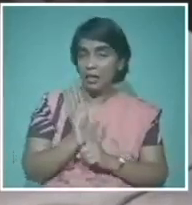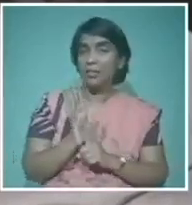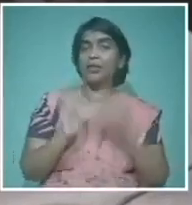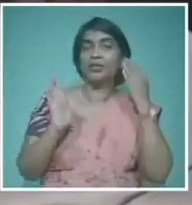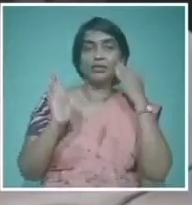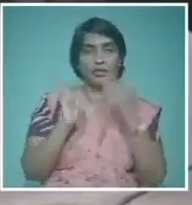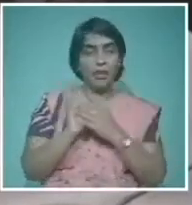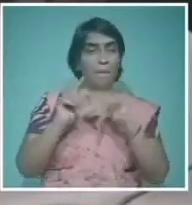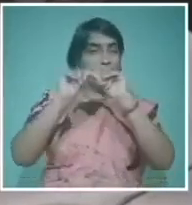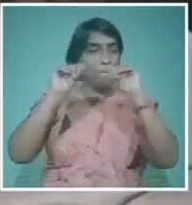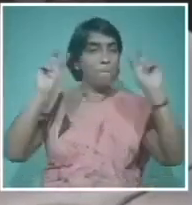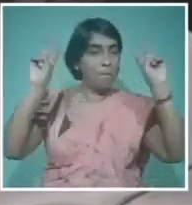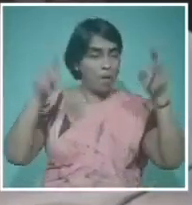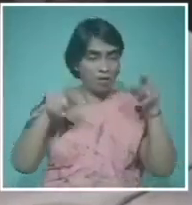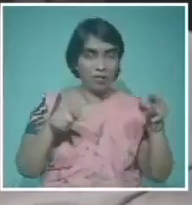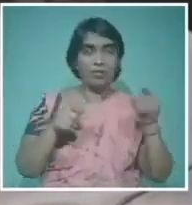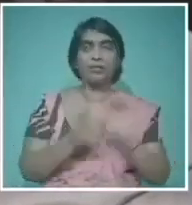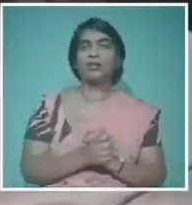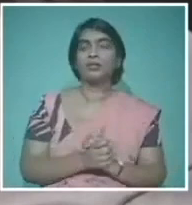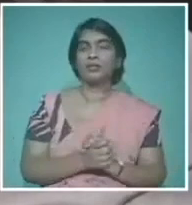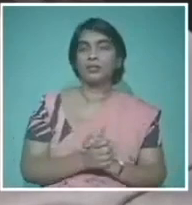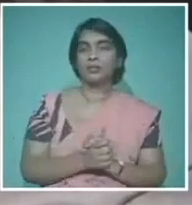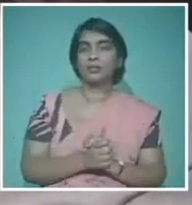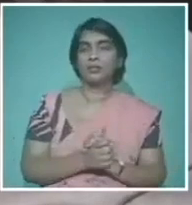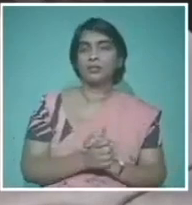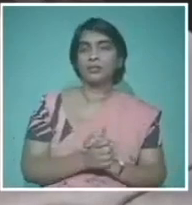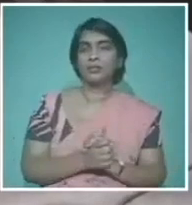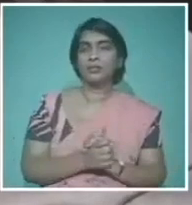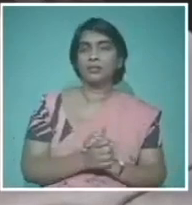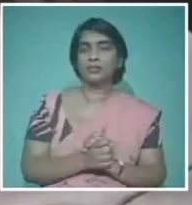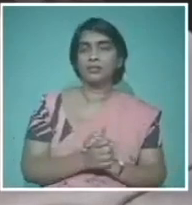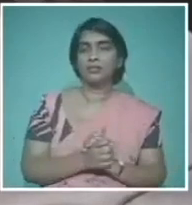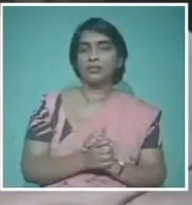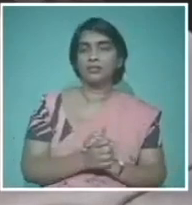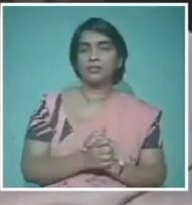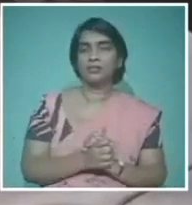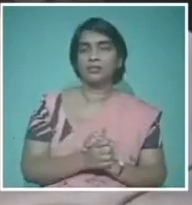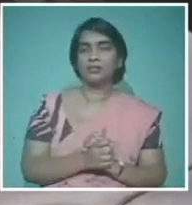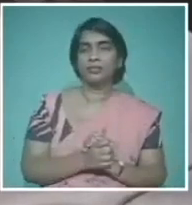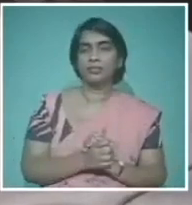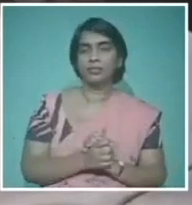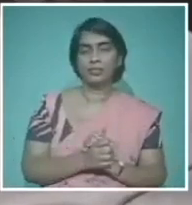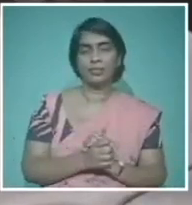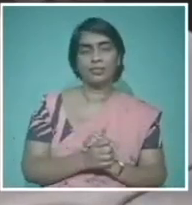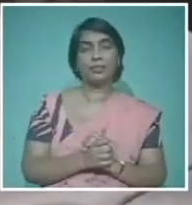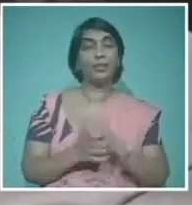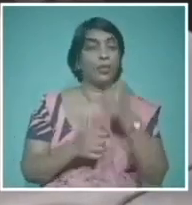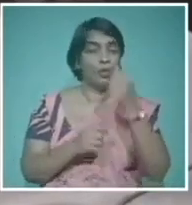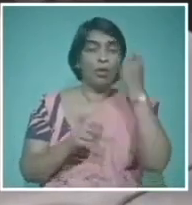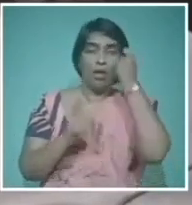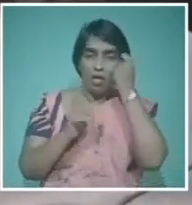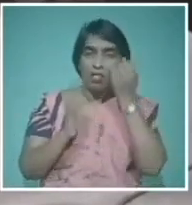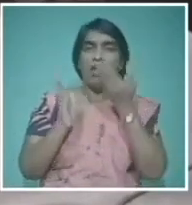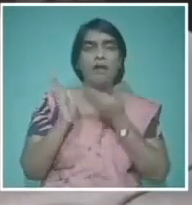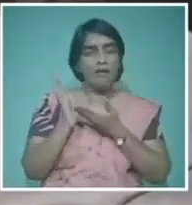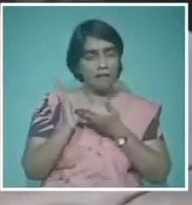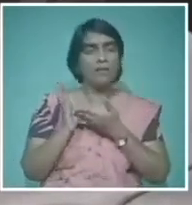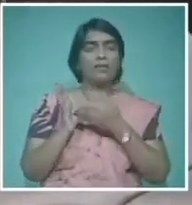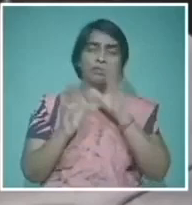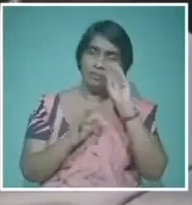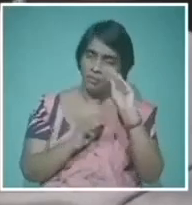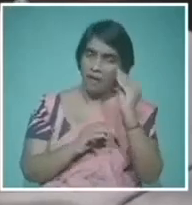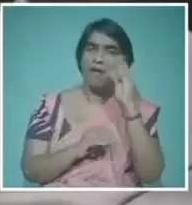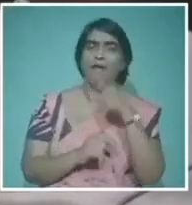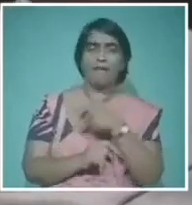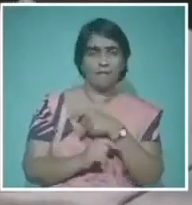side. I applaud you on that. All the reforms are good. But what about the political liberalism? What about the political freedom? What about justice? What about